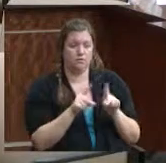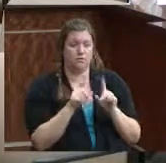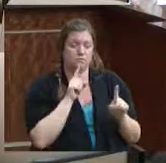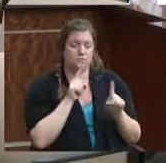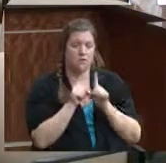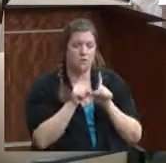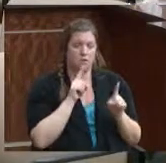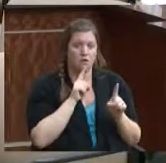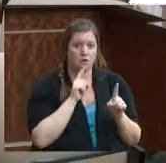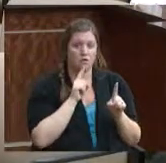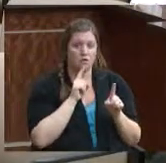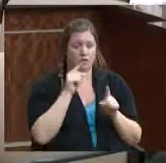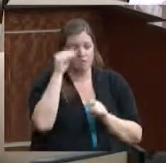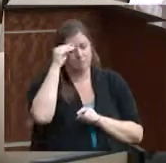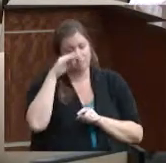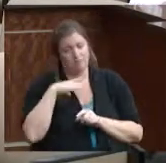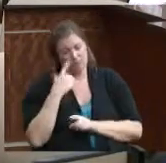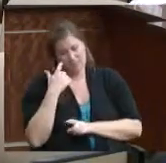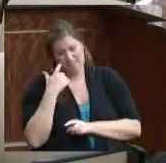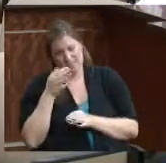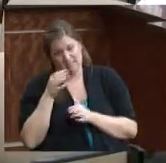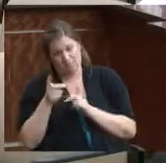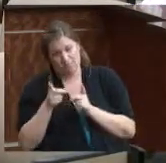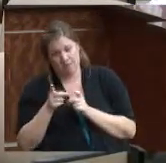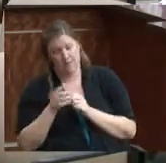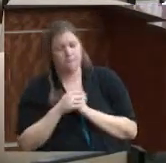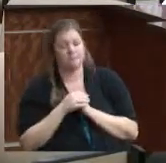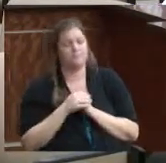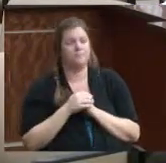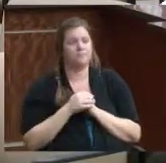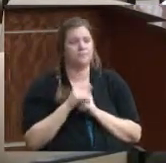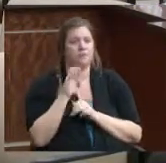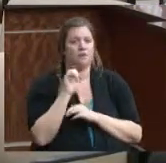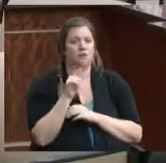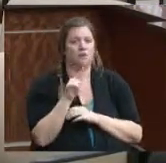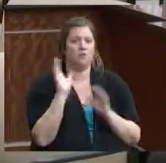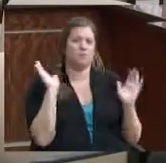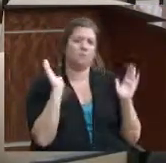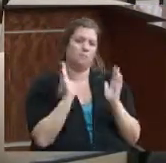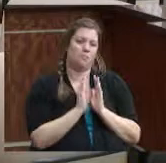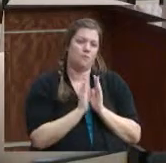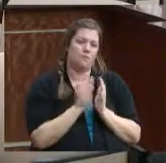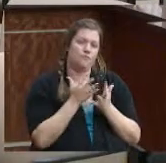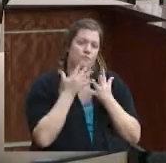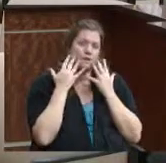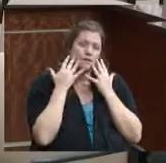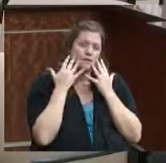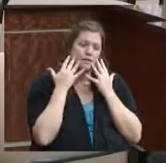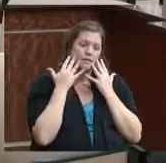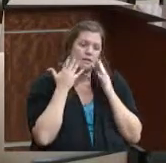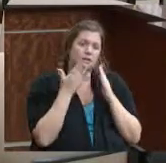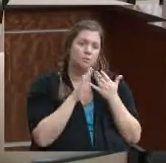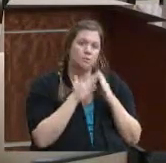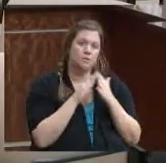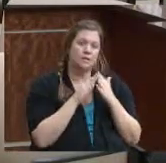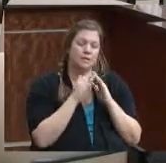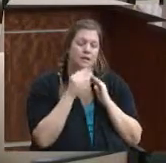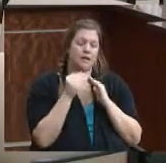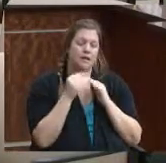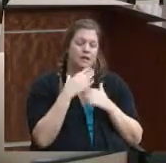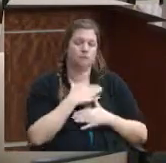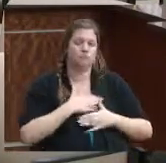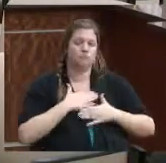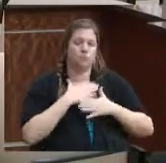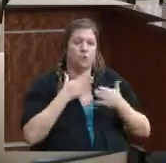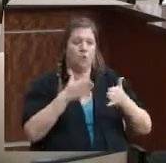dialogue that the gentleman just described. Laurel is a small and friendly community that